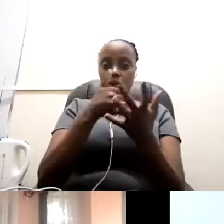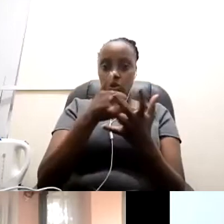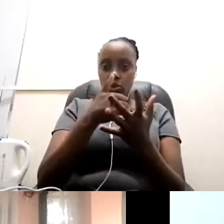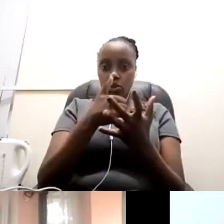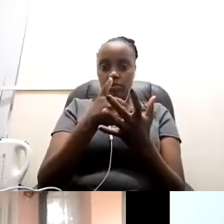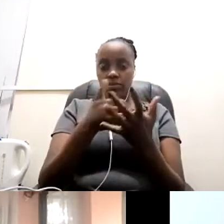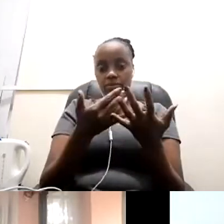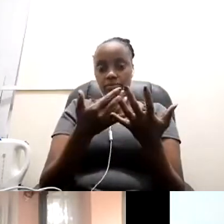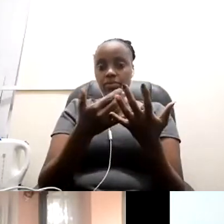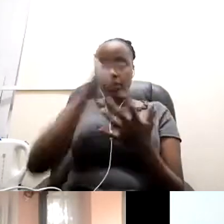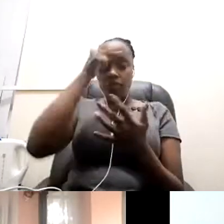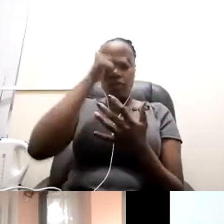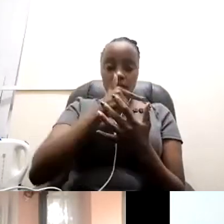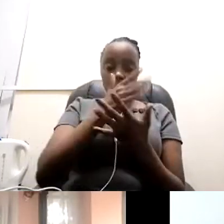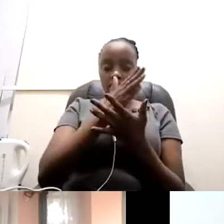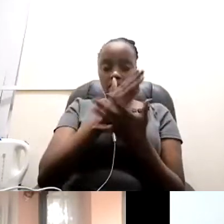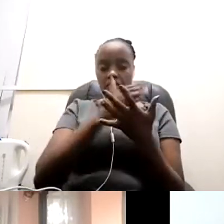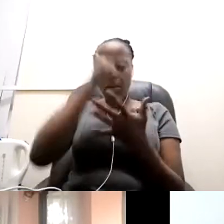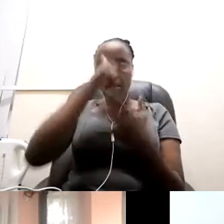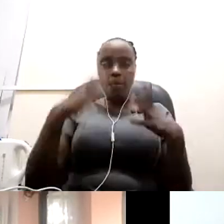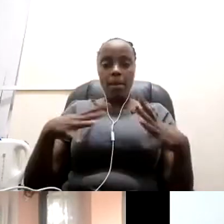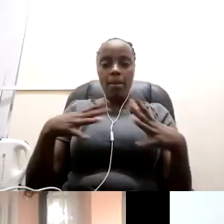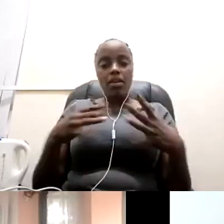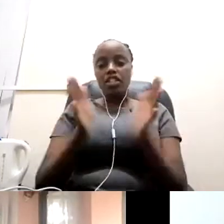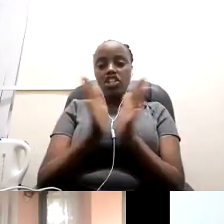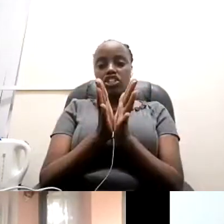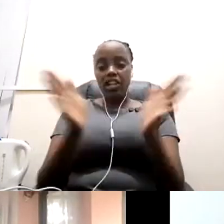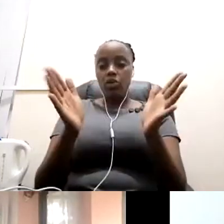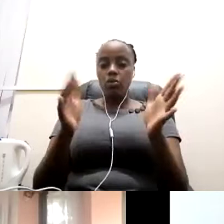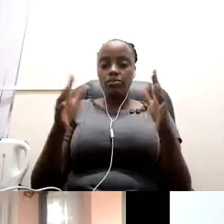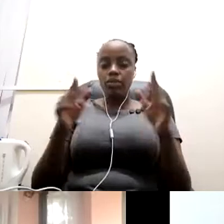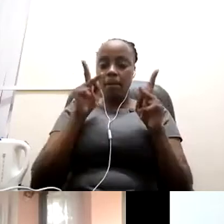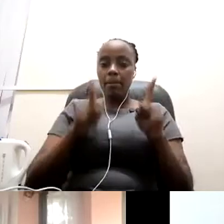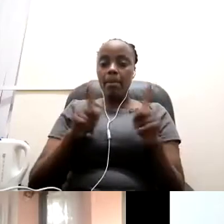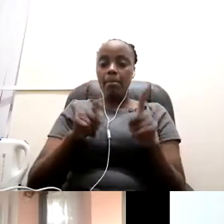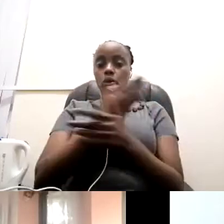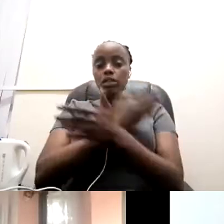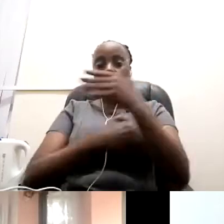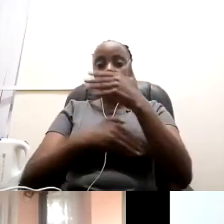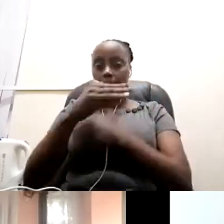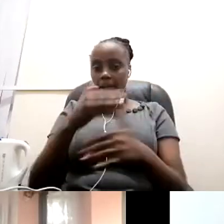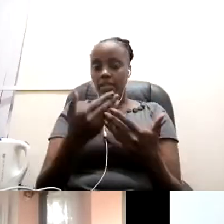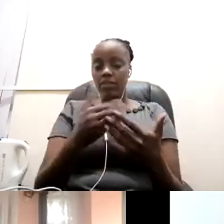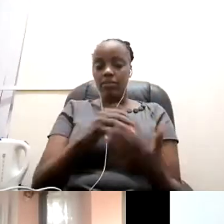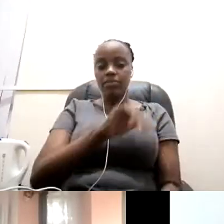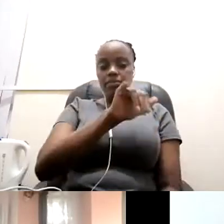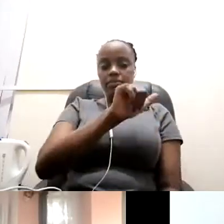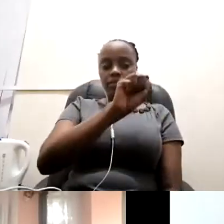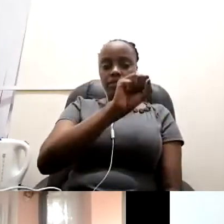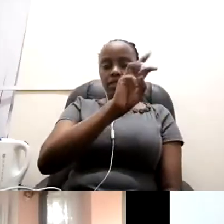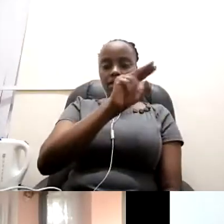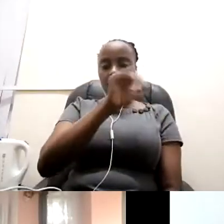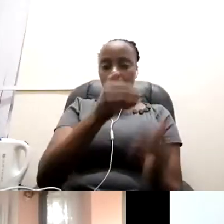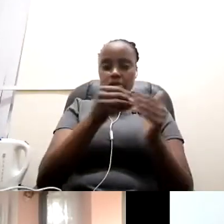and partially sighted people and persons with disabilities in general. As Jasmine explained in the